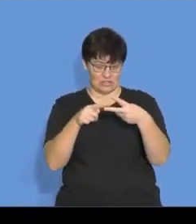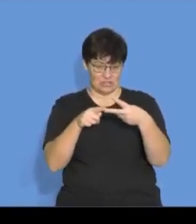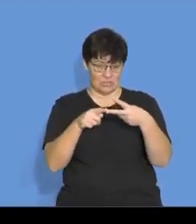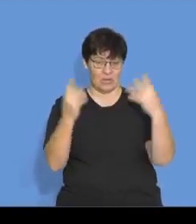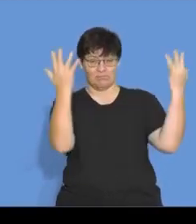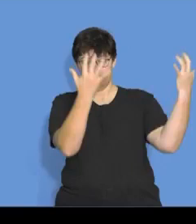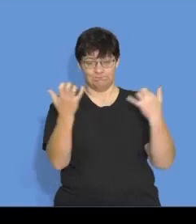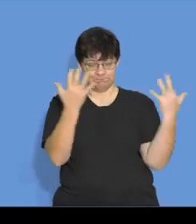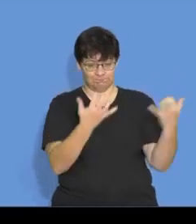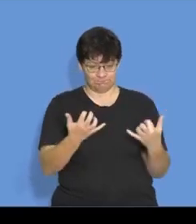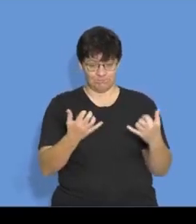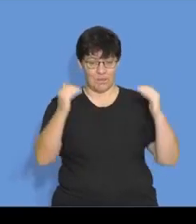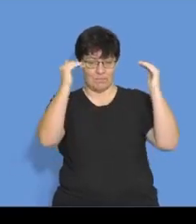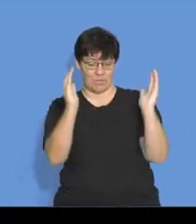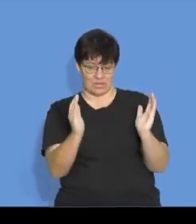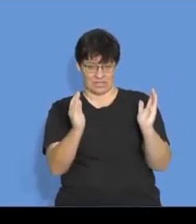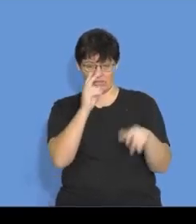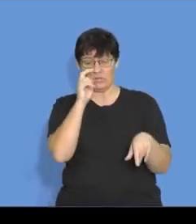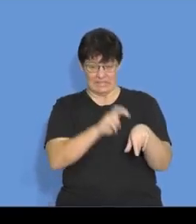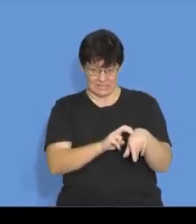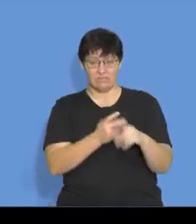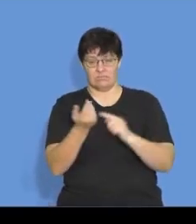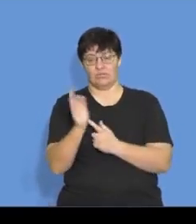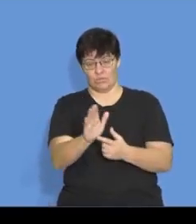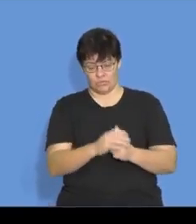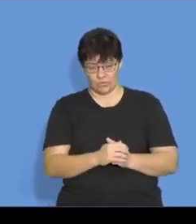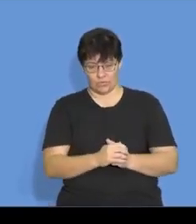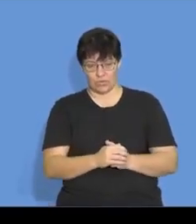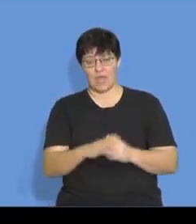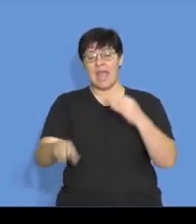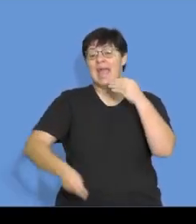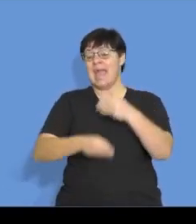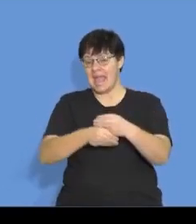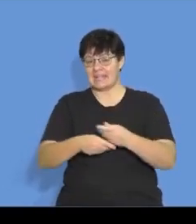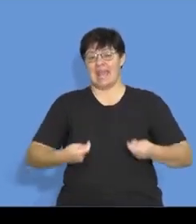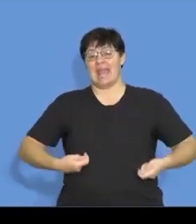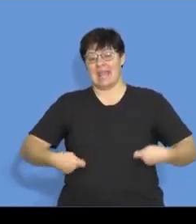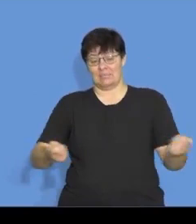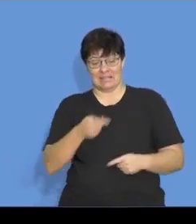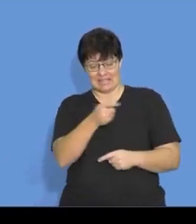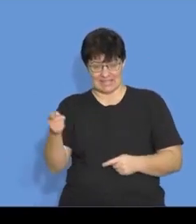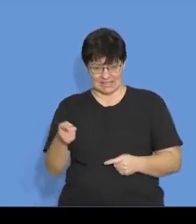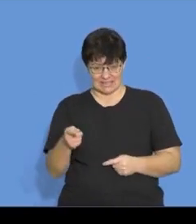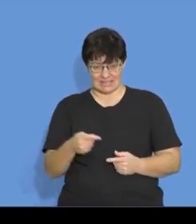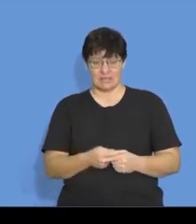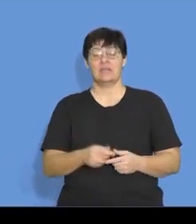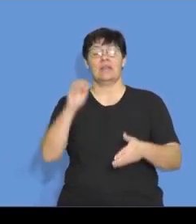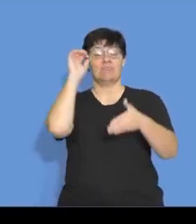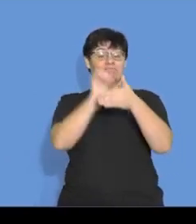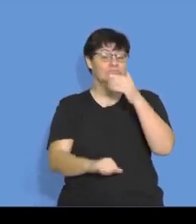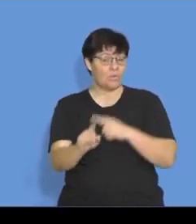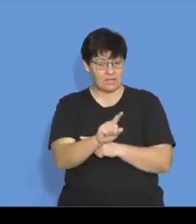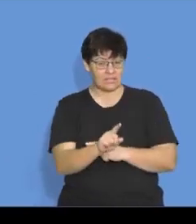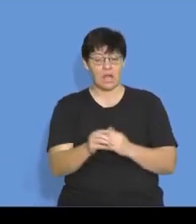calculation in brackets if necessary. You add your expenses on purchases, you subtract your closing